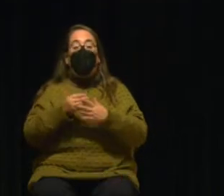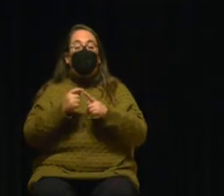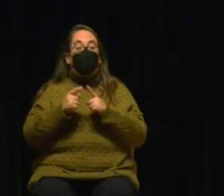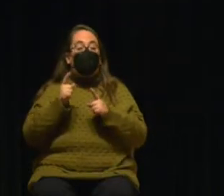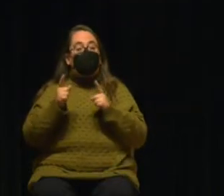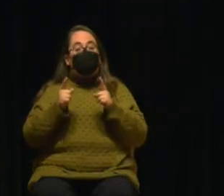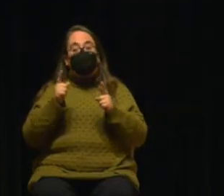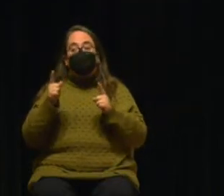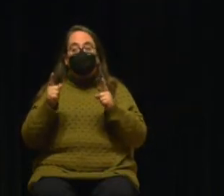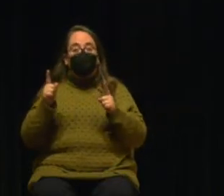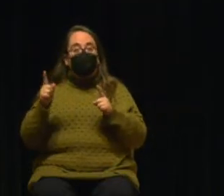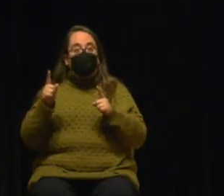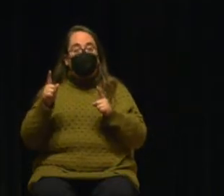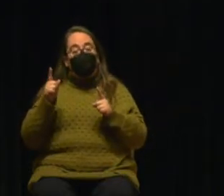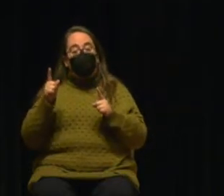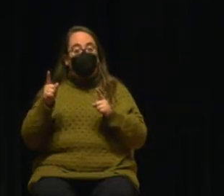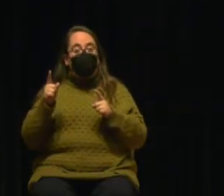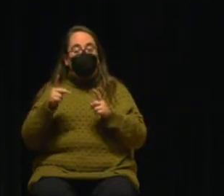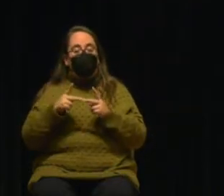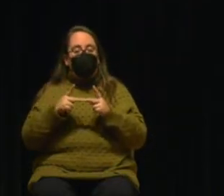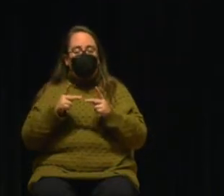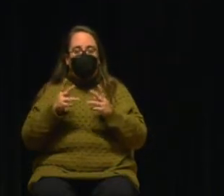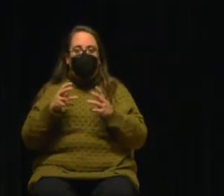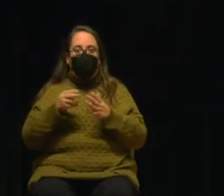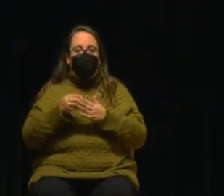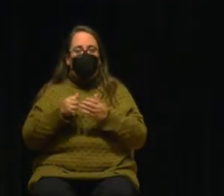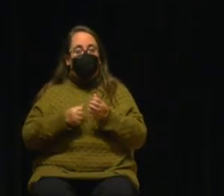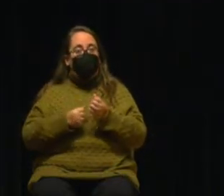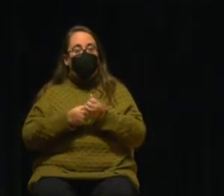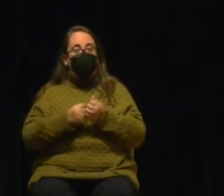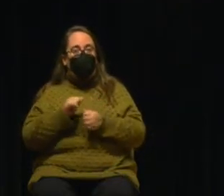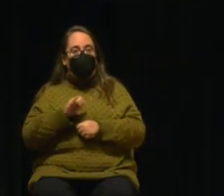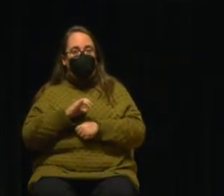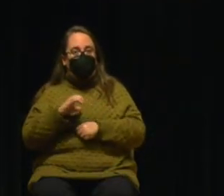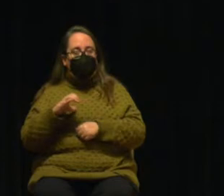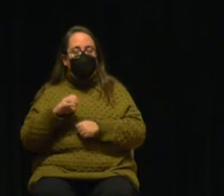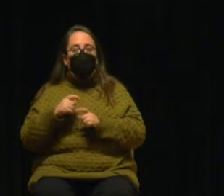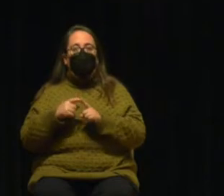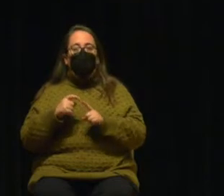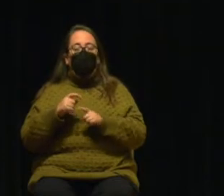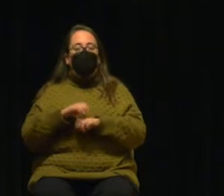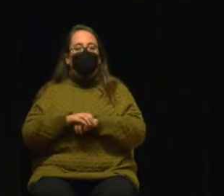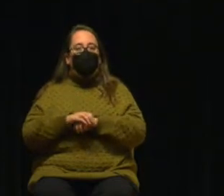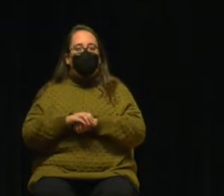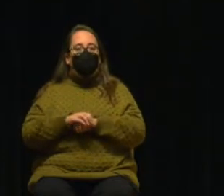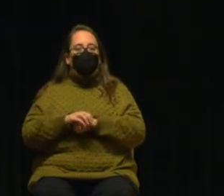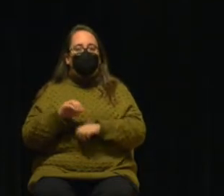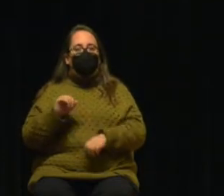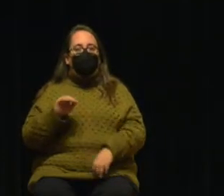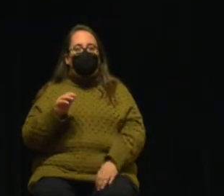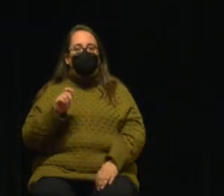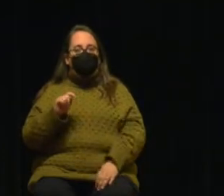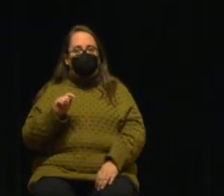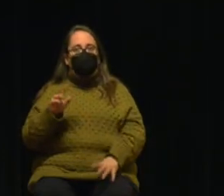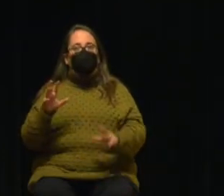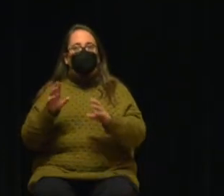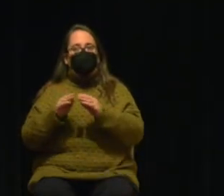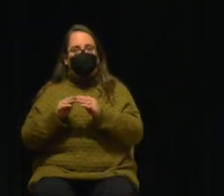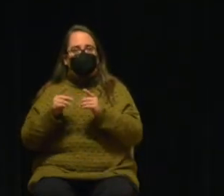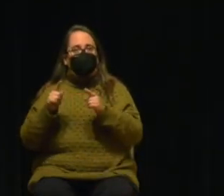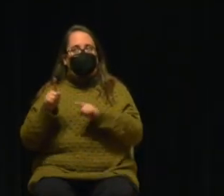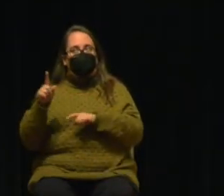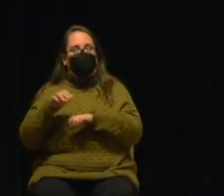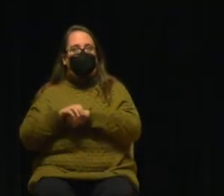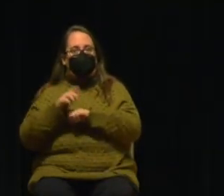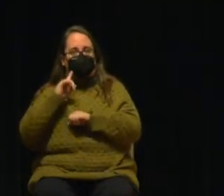There's a significant amount of the money that supported the Vigilance Committee came from British abolitionists. So there were meetings held in Great Britain for